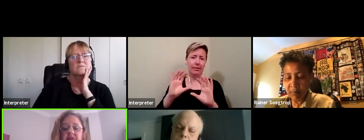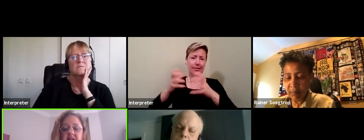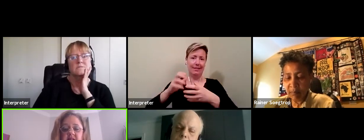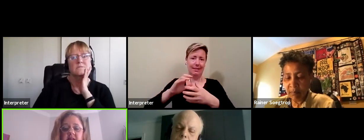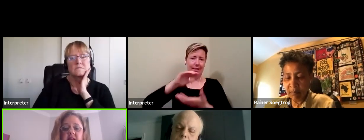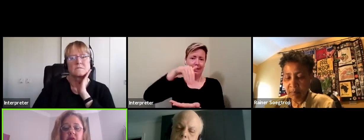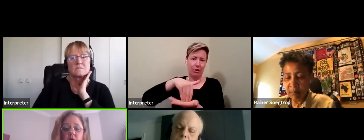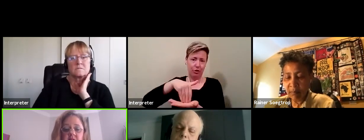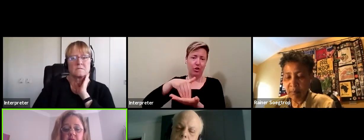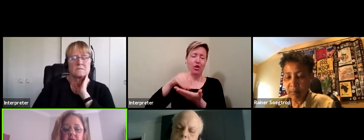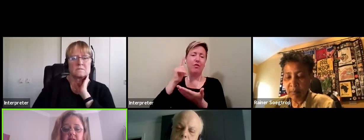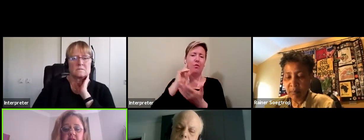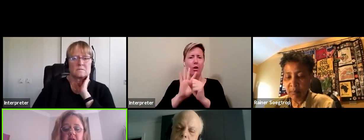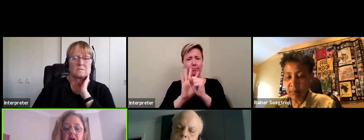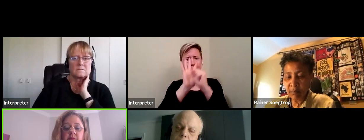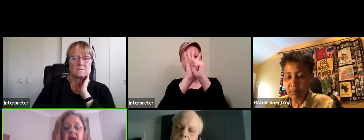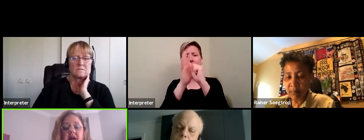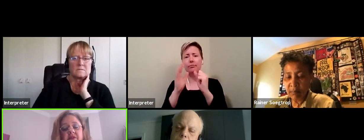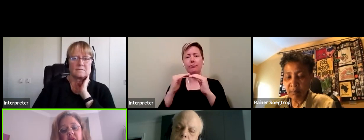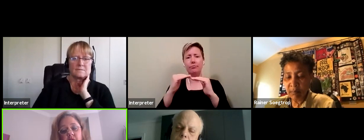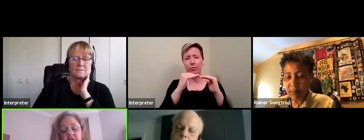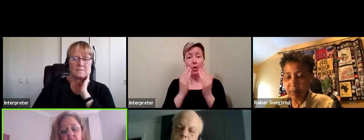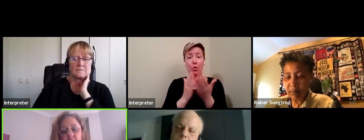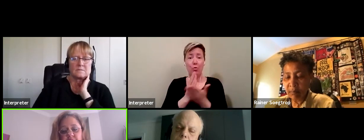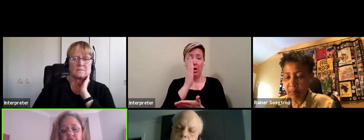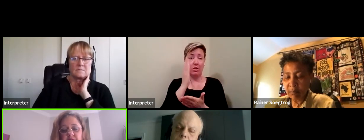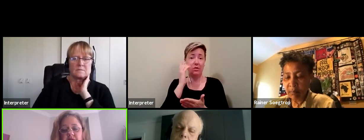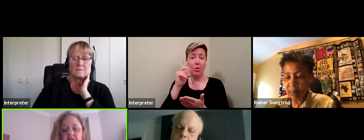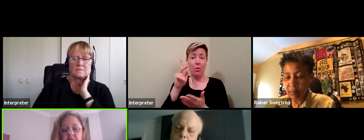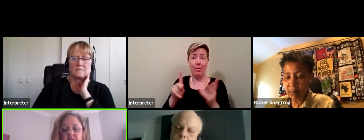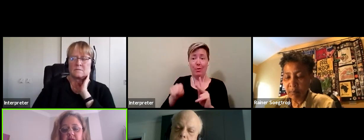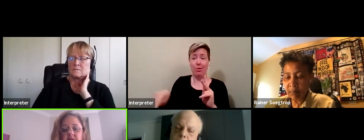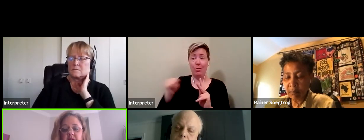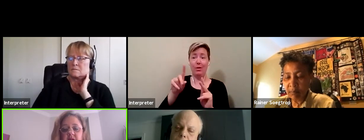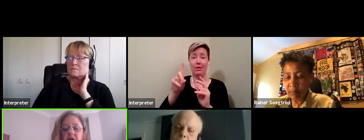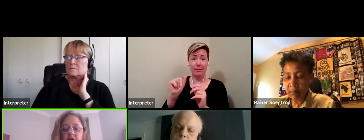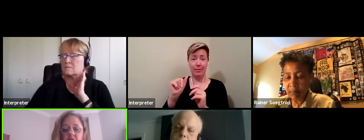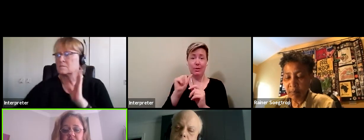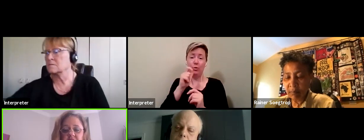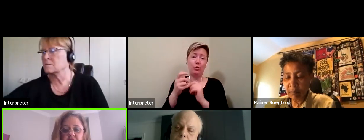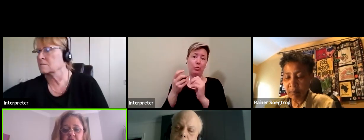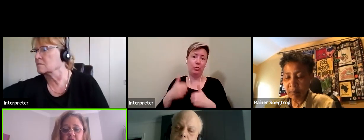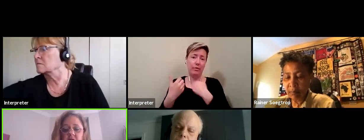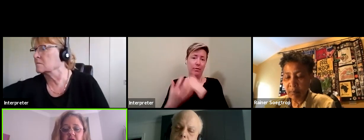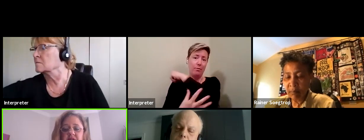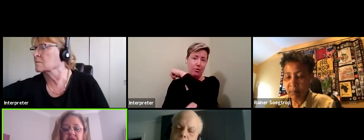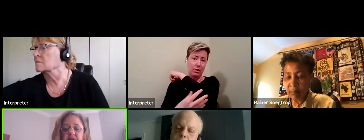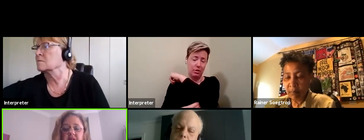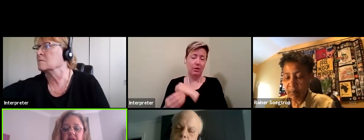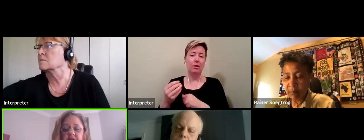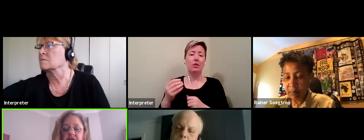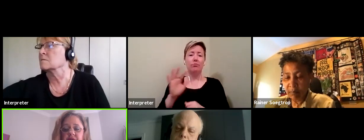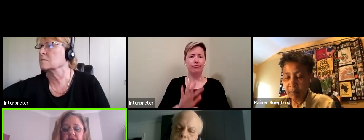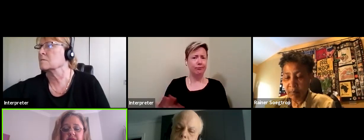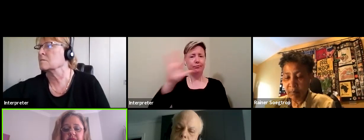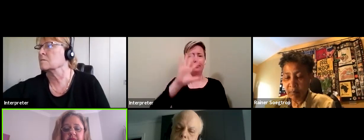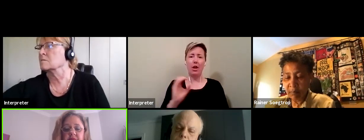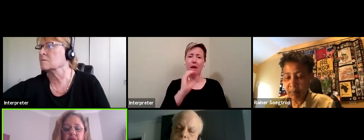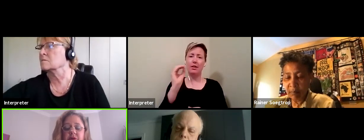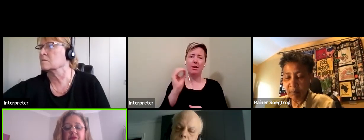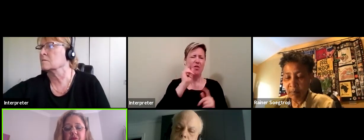and advances equality rights on behalf of low-income persons with disabilities across Ontario on different legal